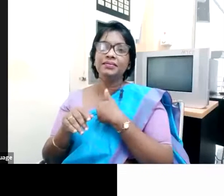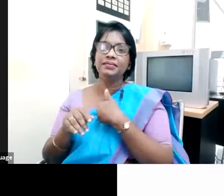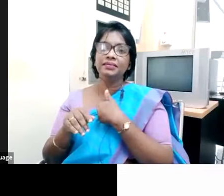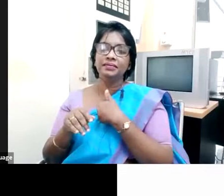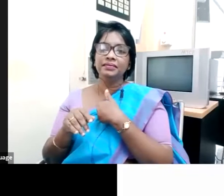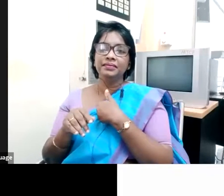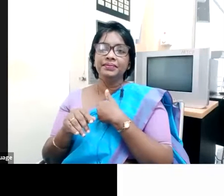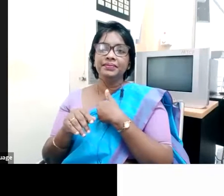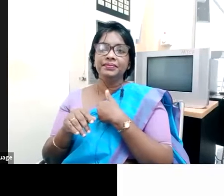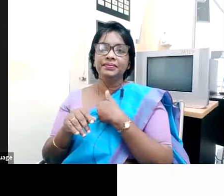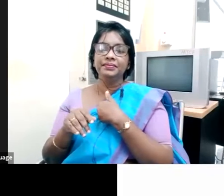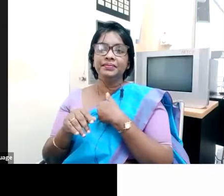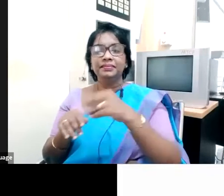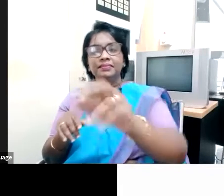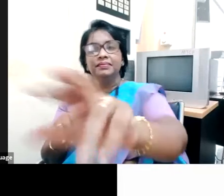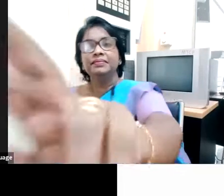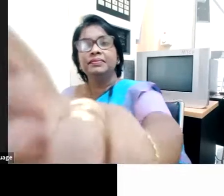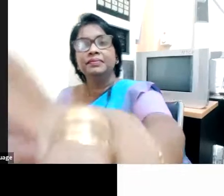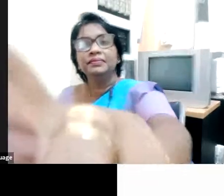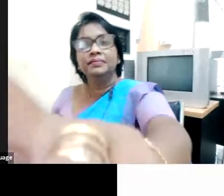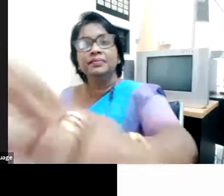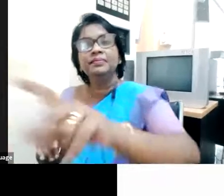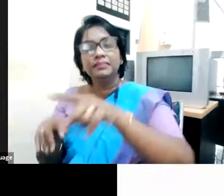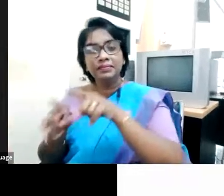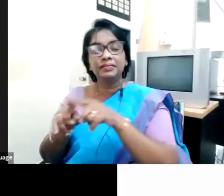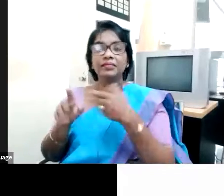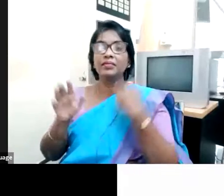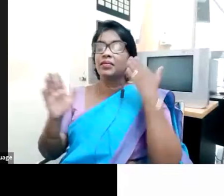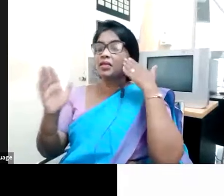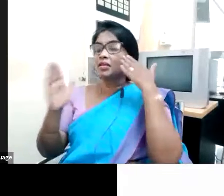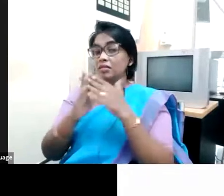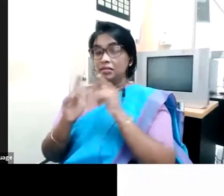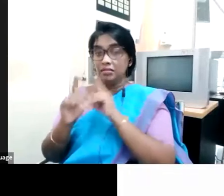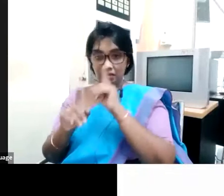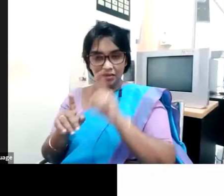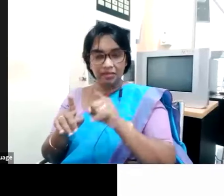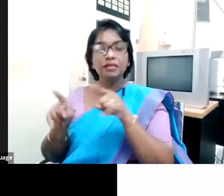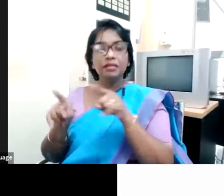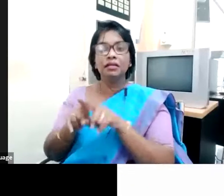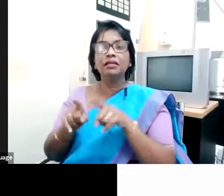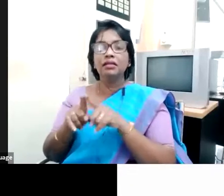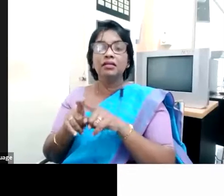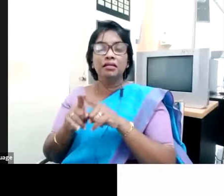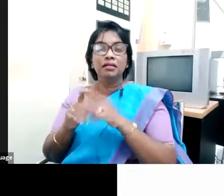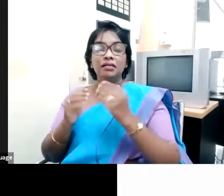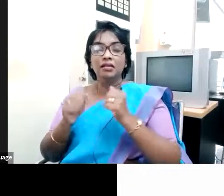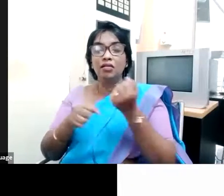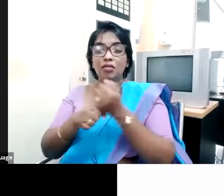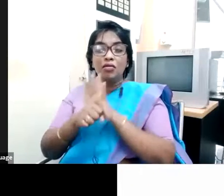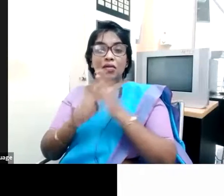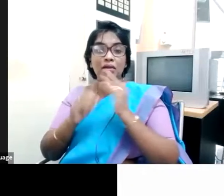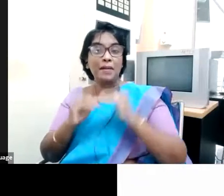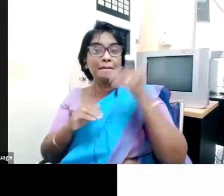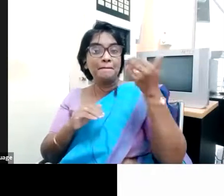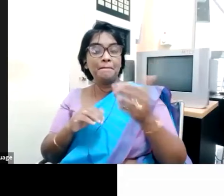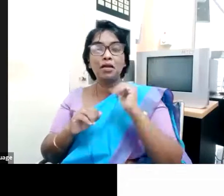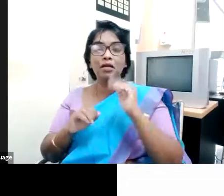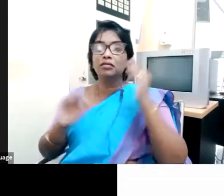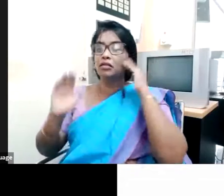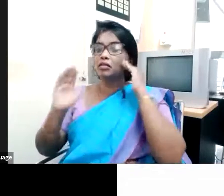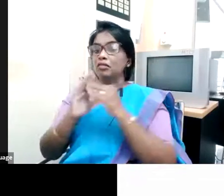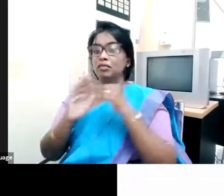address or mention post-COVID situation, I know before that